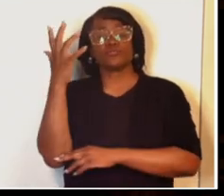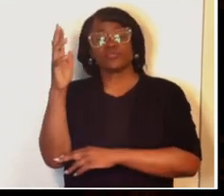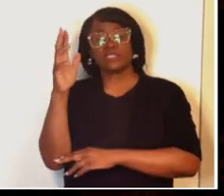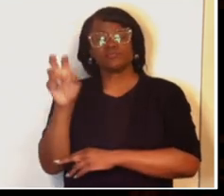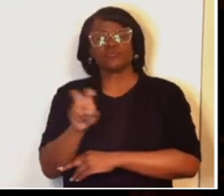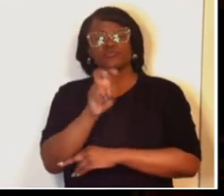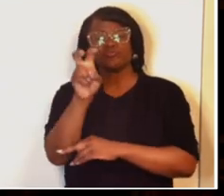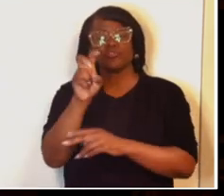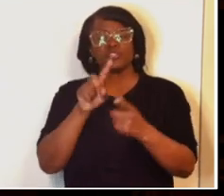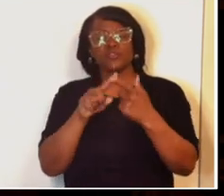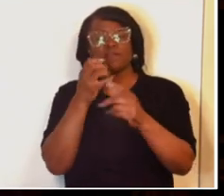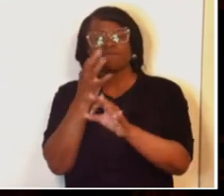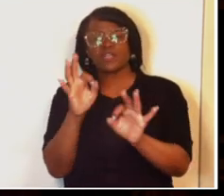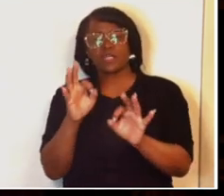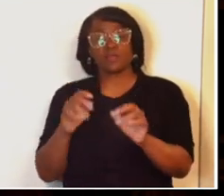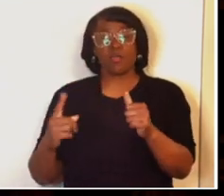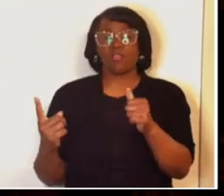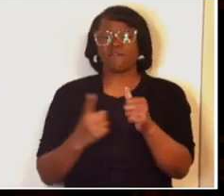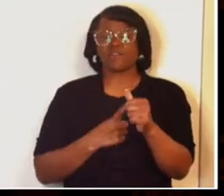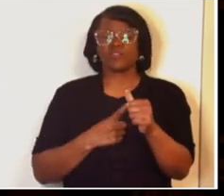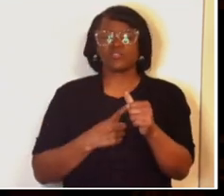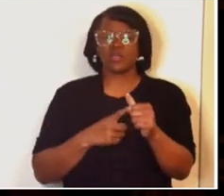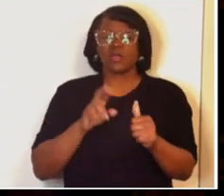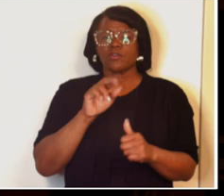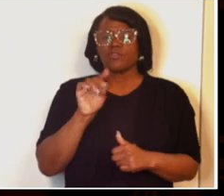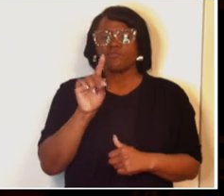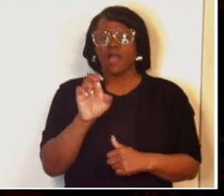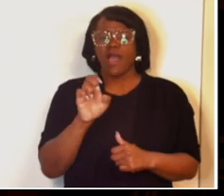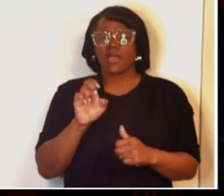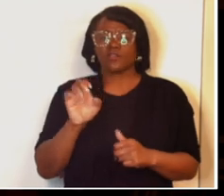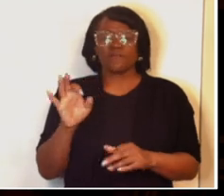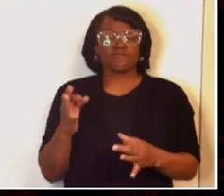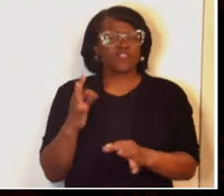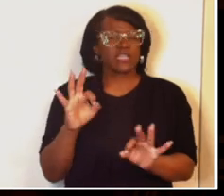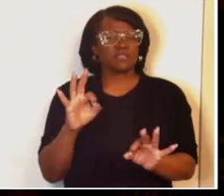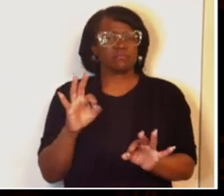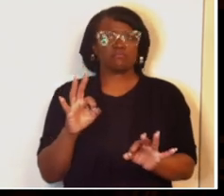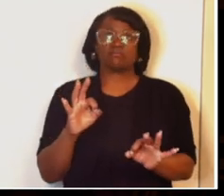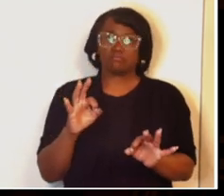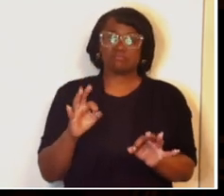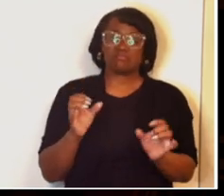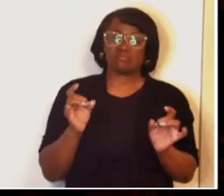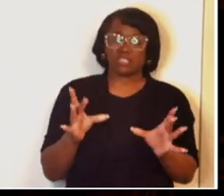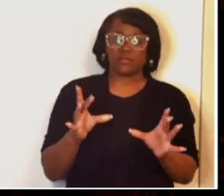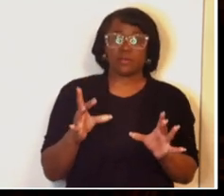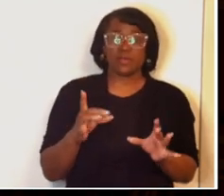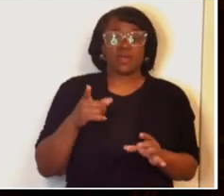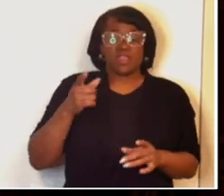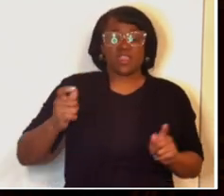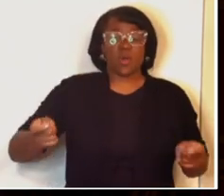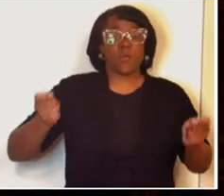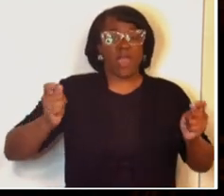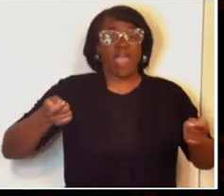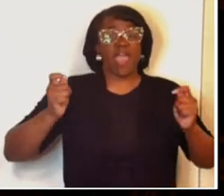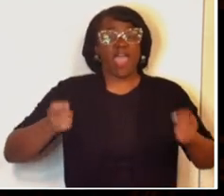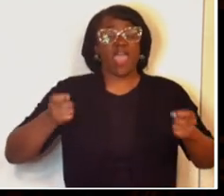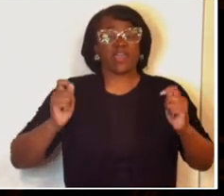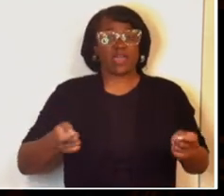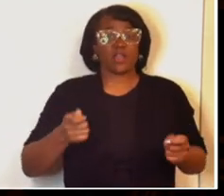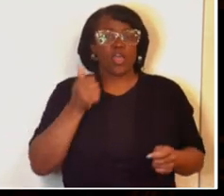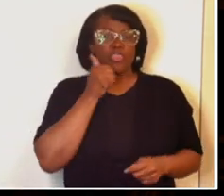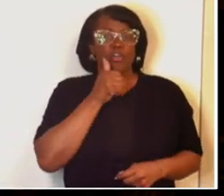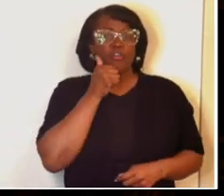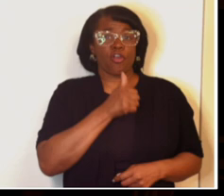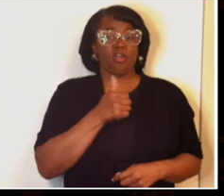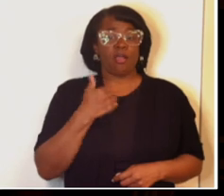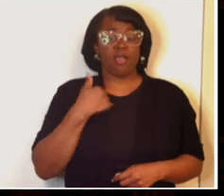painful. They moved through the woods, bumping along and torturing Epsy in the belly of the wagon. Even though there was room for two